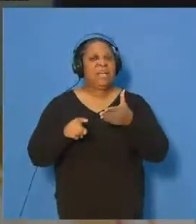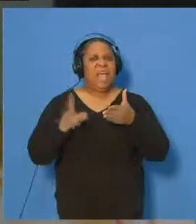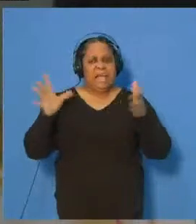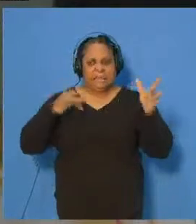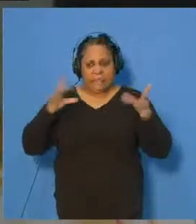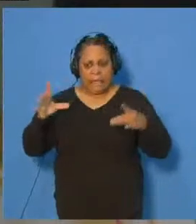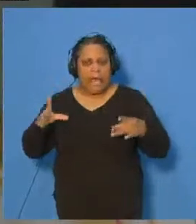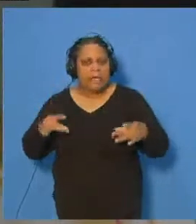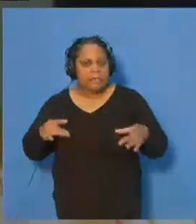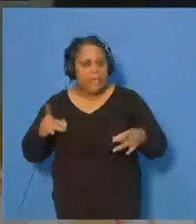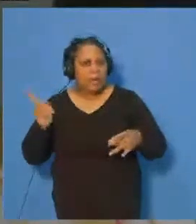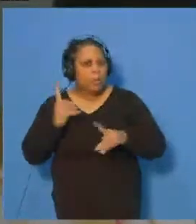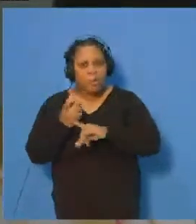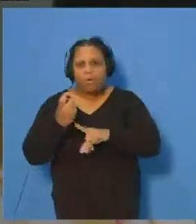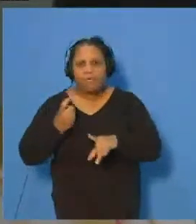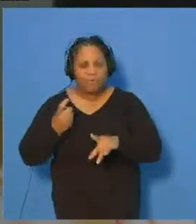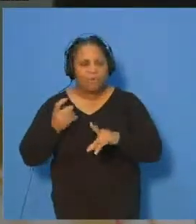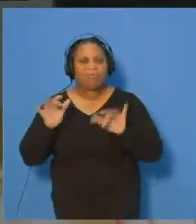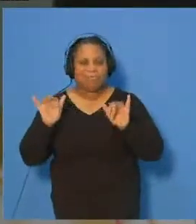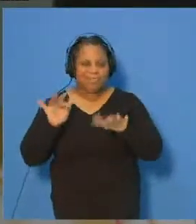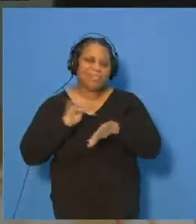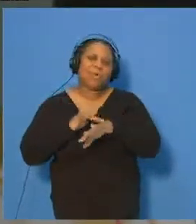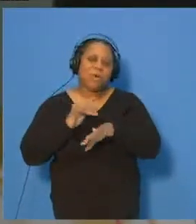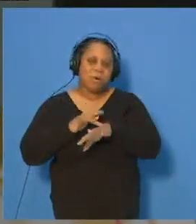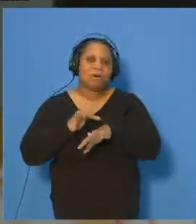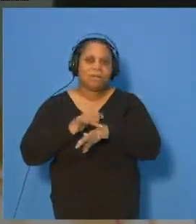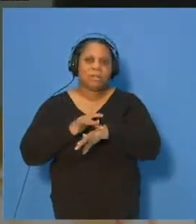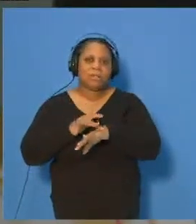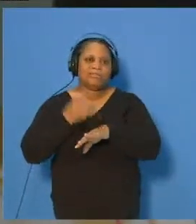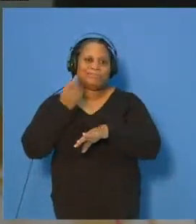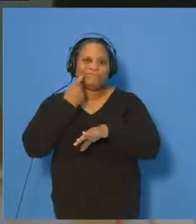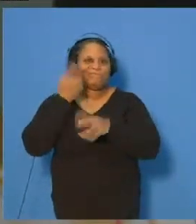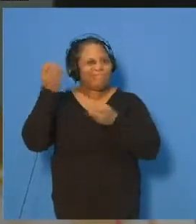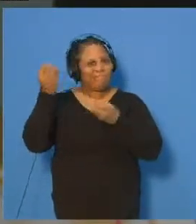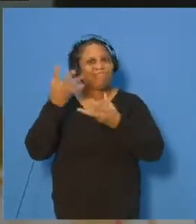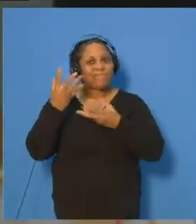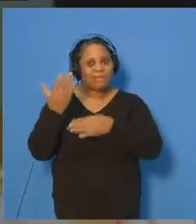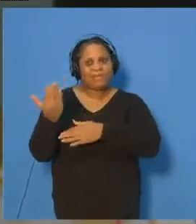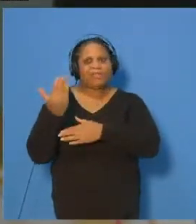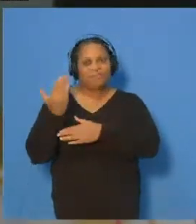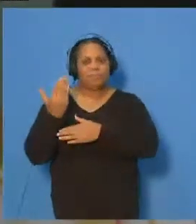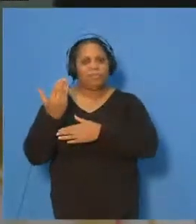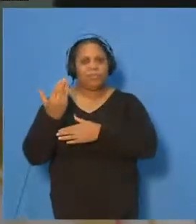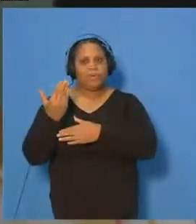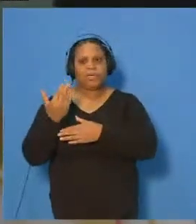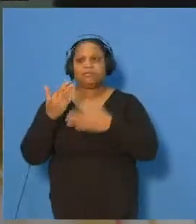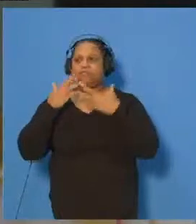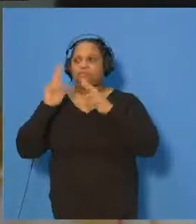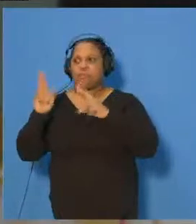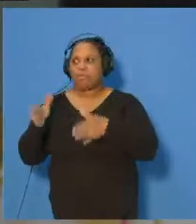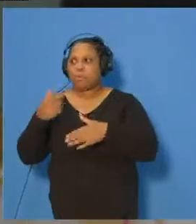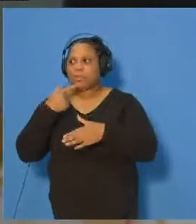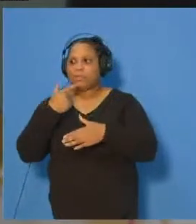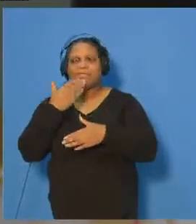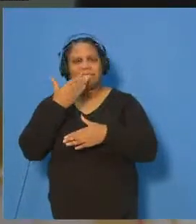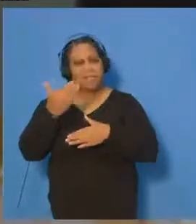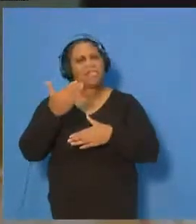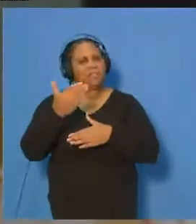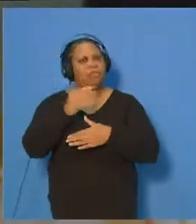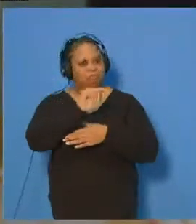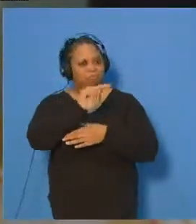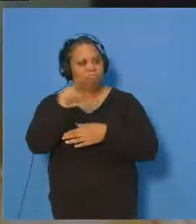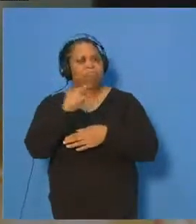contact and the investigation. So it's still quite early days. It just was received this morning. Thank you. And for all those in the hospital right now, what are